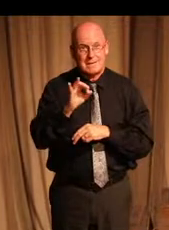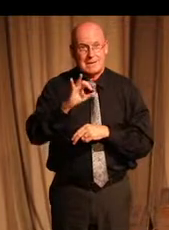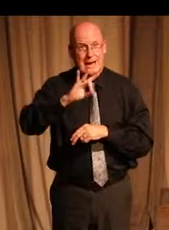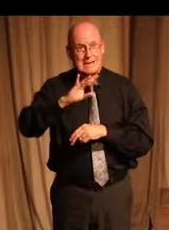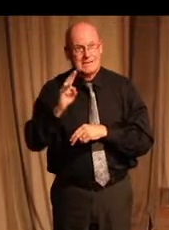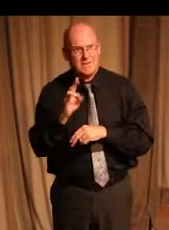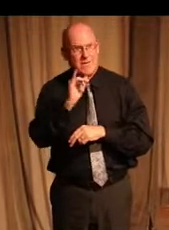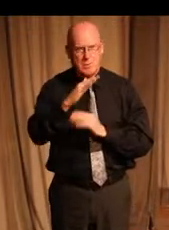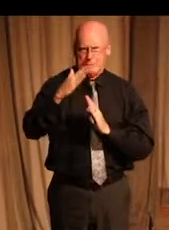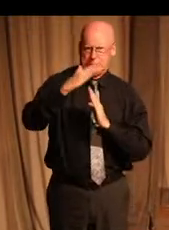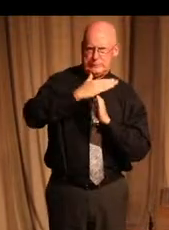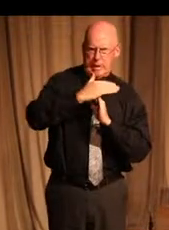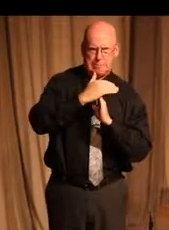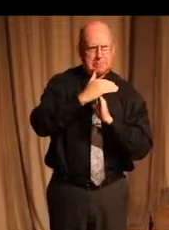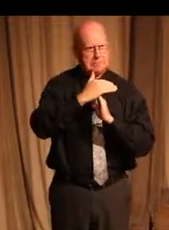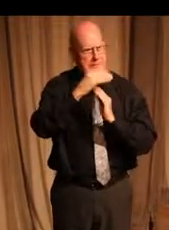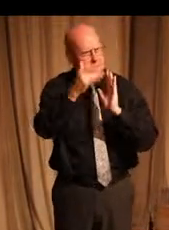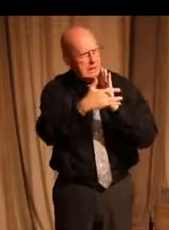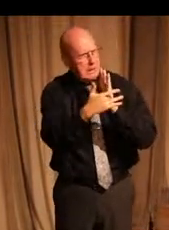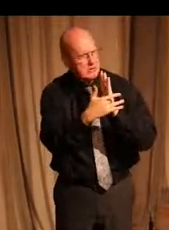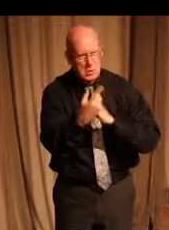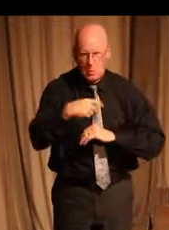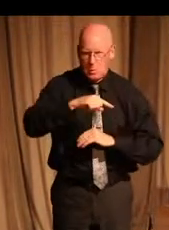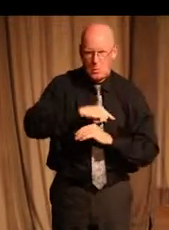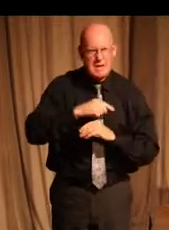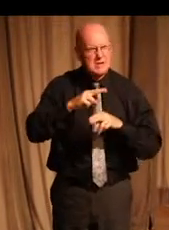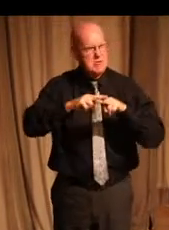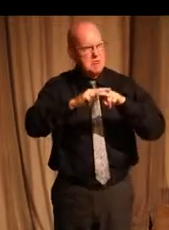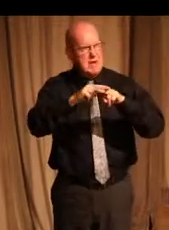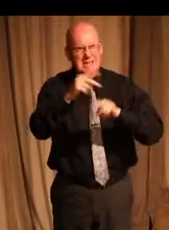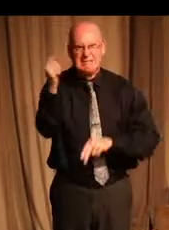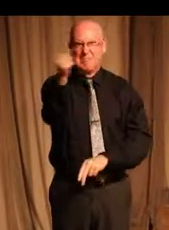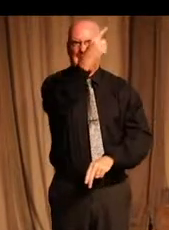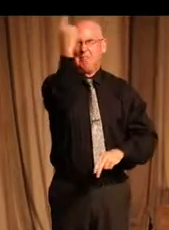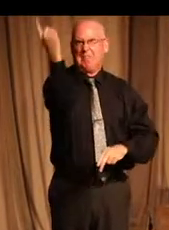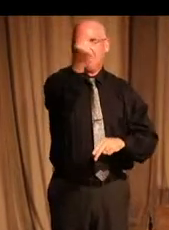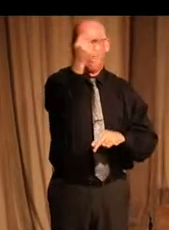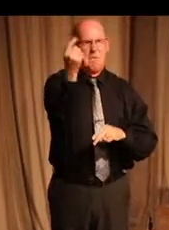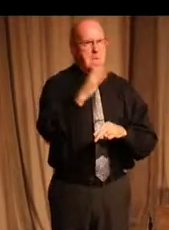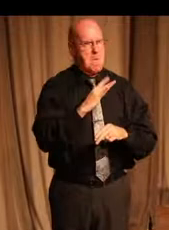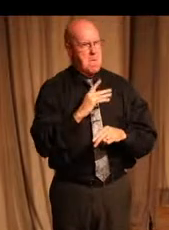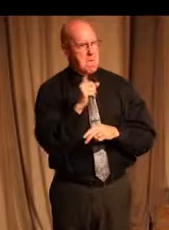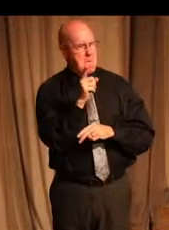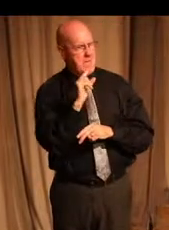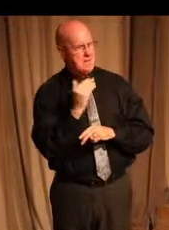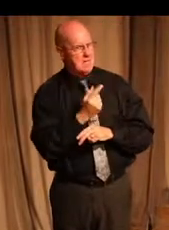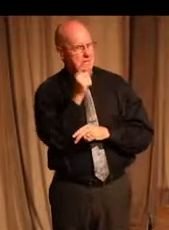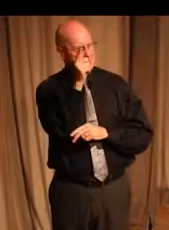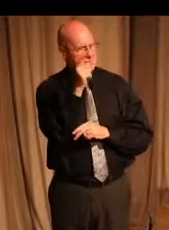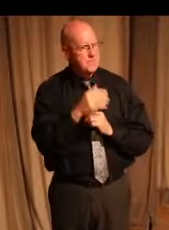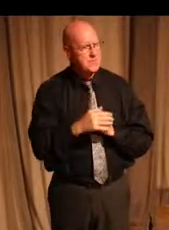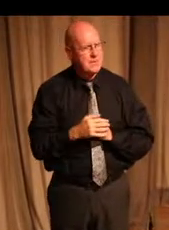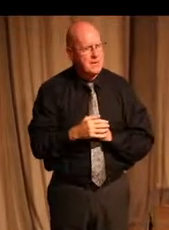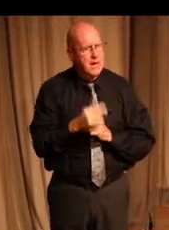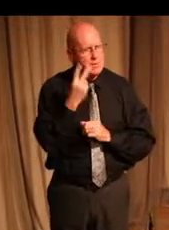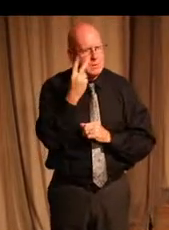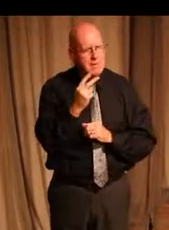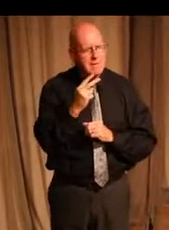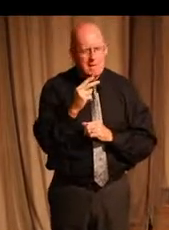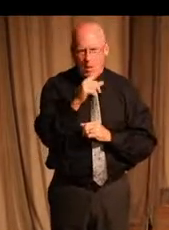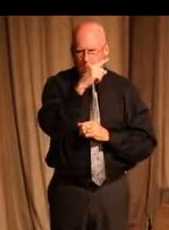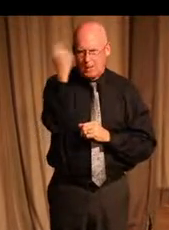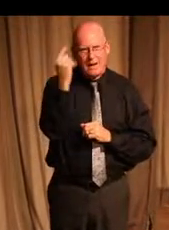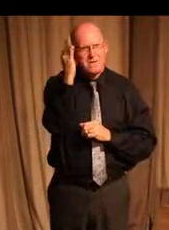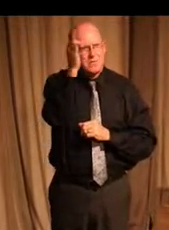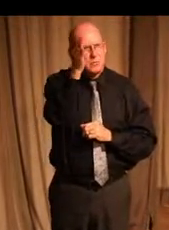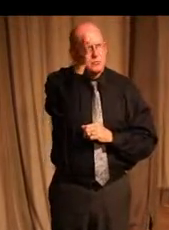high technology, right? Like we are in the sky, you know? And so for me, I'm looking at Afrofuturism, right? Like